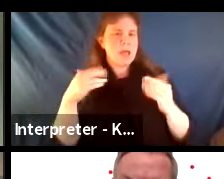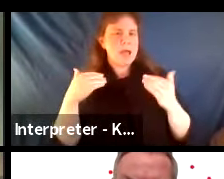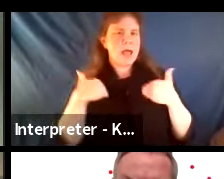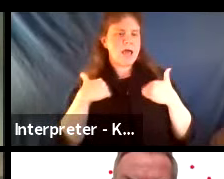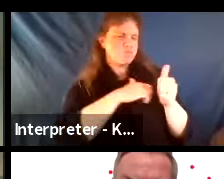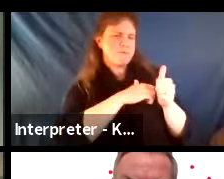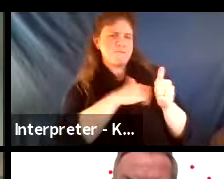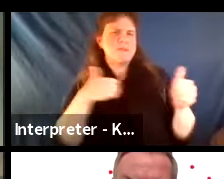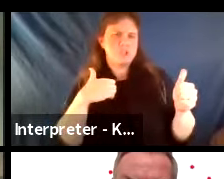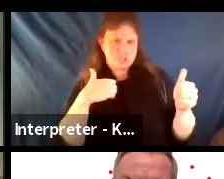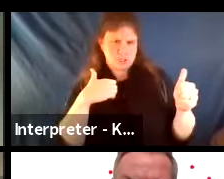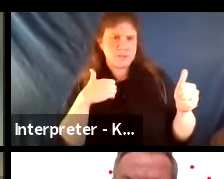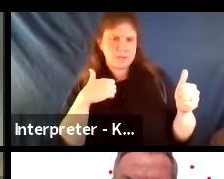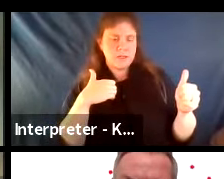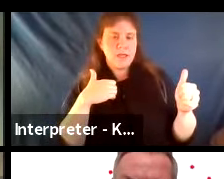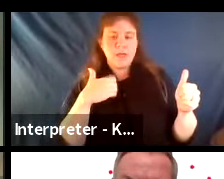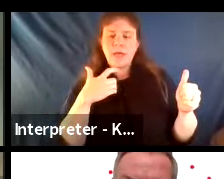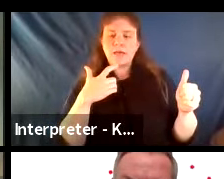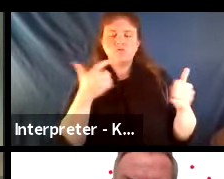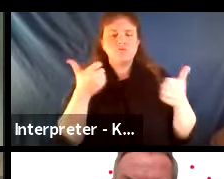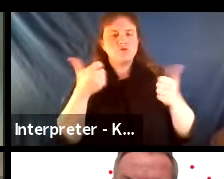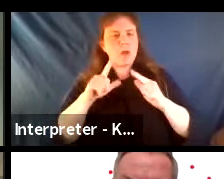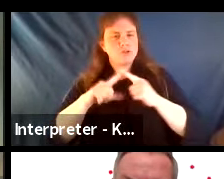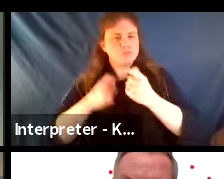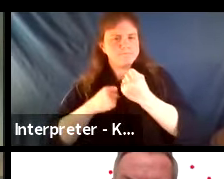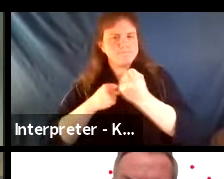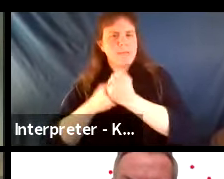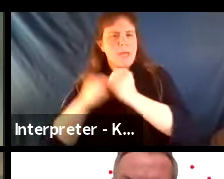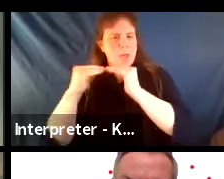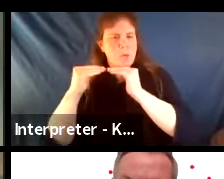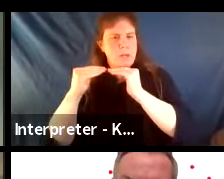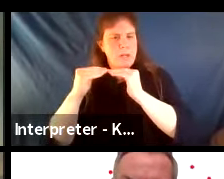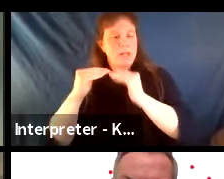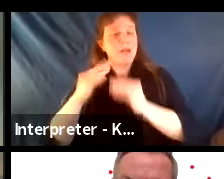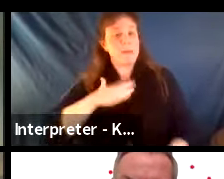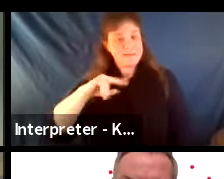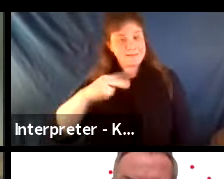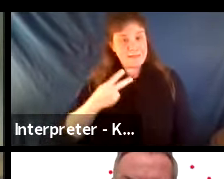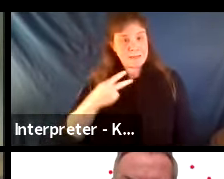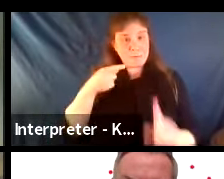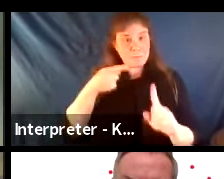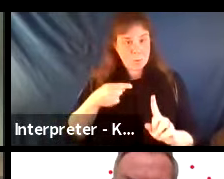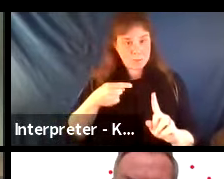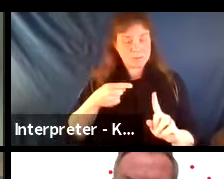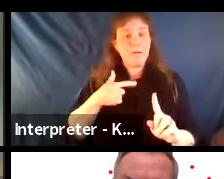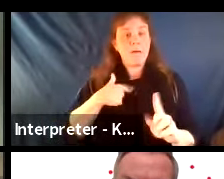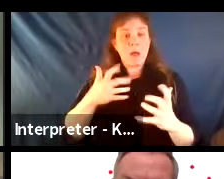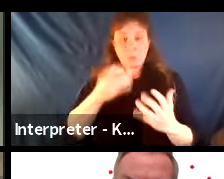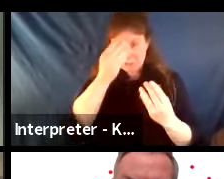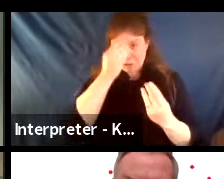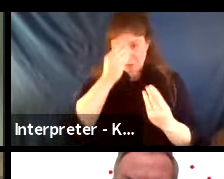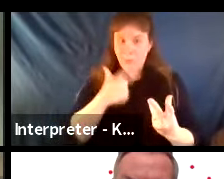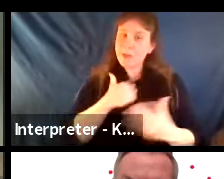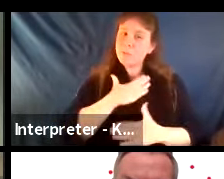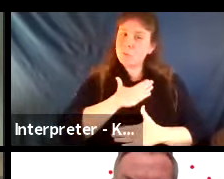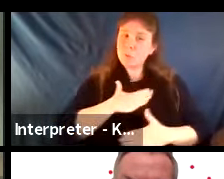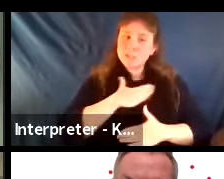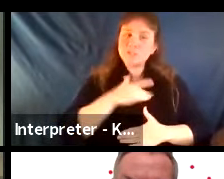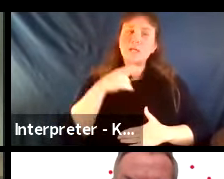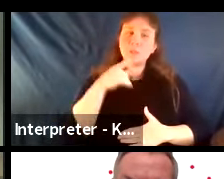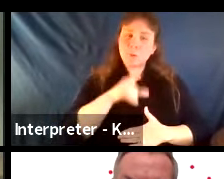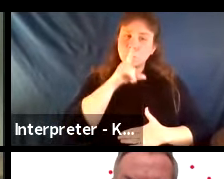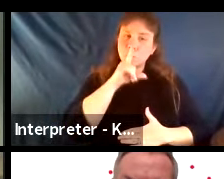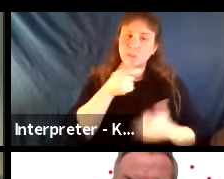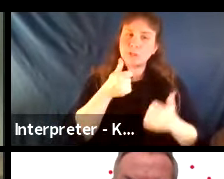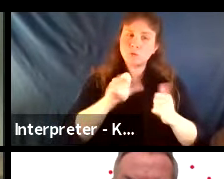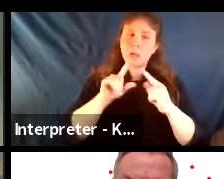my second point being, I am so appreciative of the operationalizing equity. And as Kieran just stated,